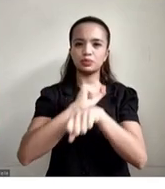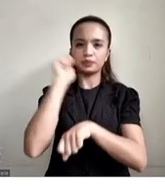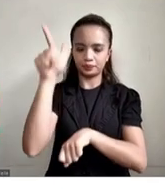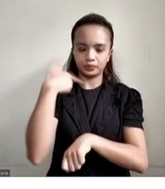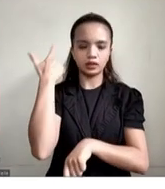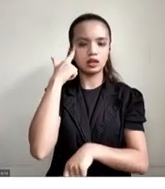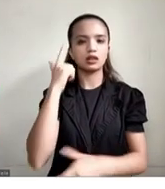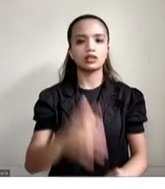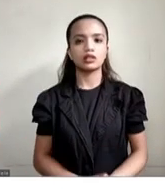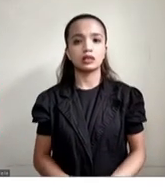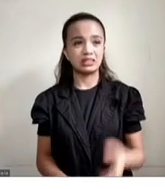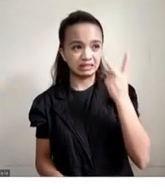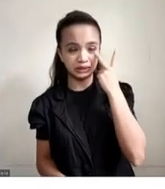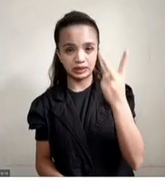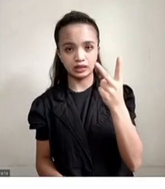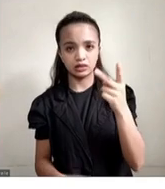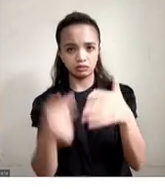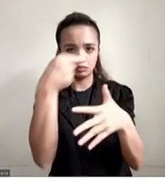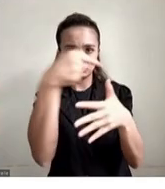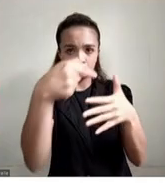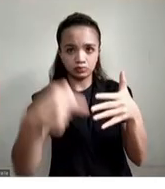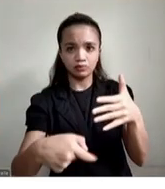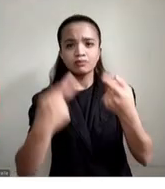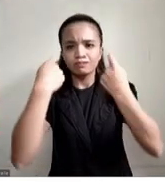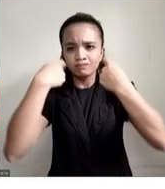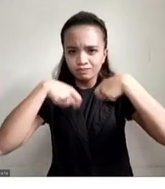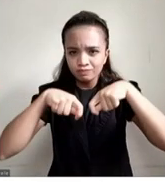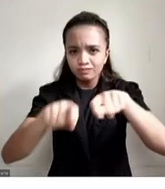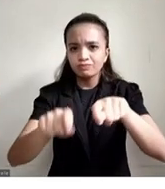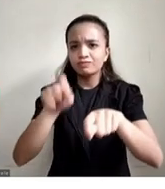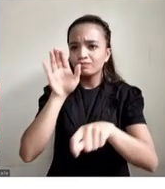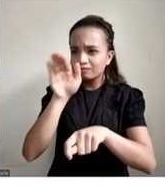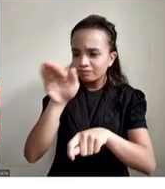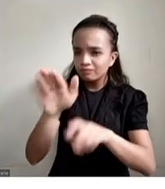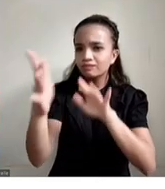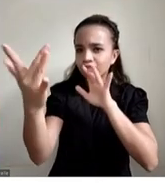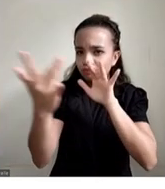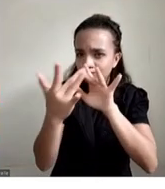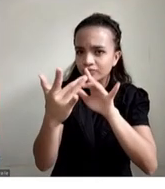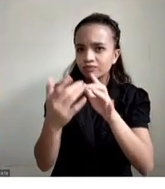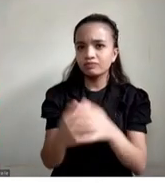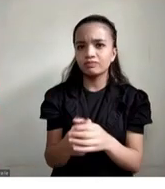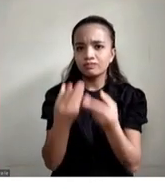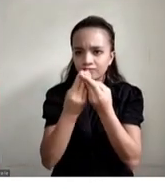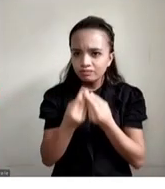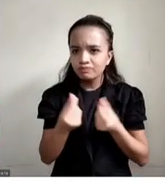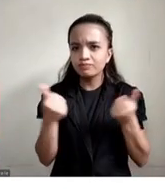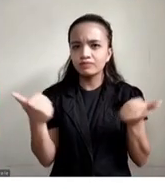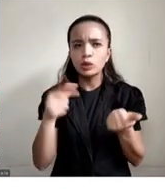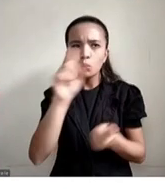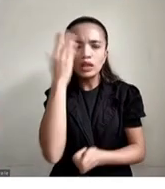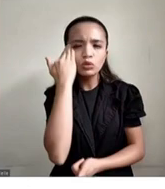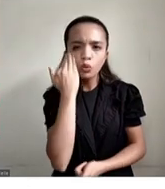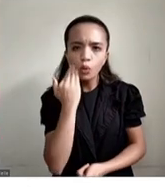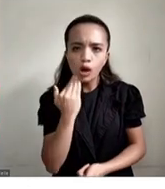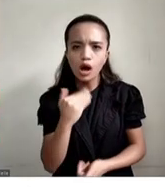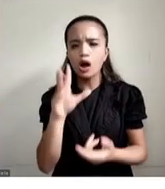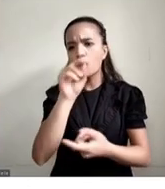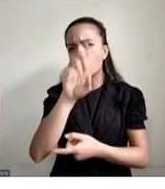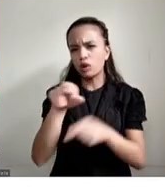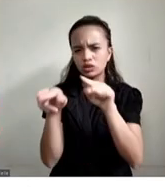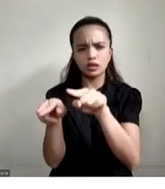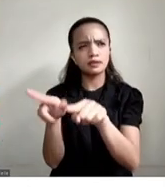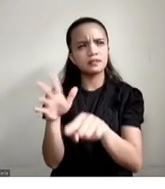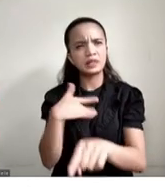these people, these personalities trying to really reach out and bridge the divide? Or was there a part of you that also